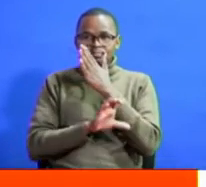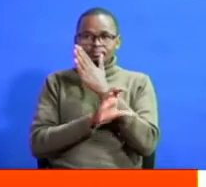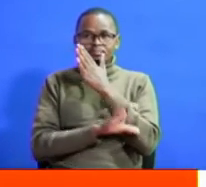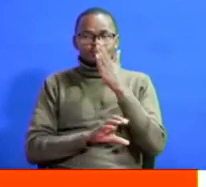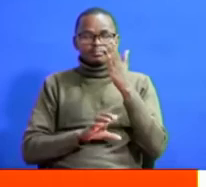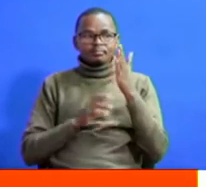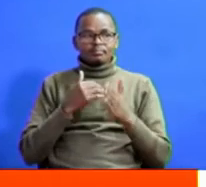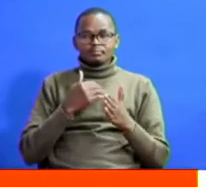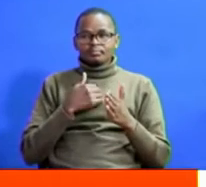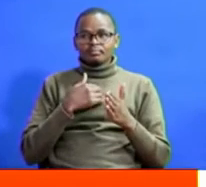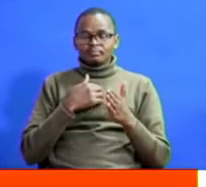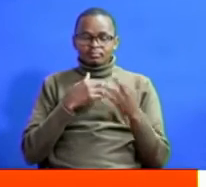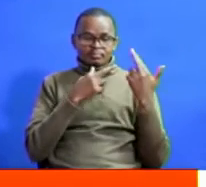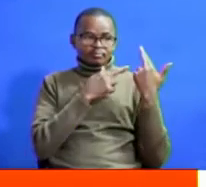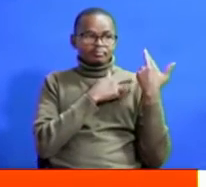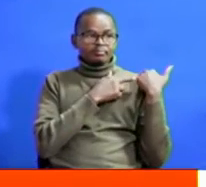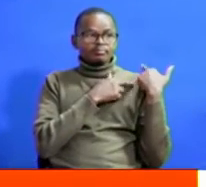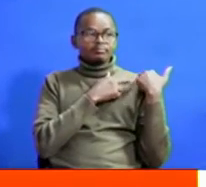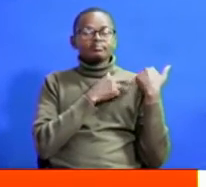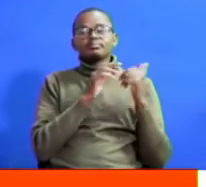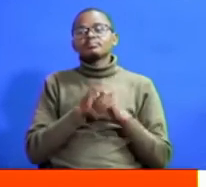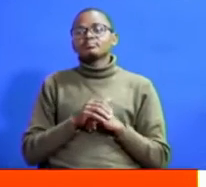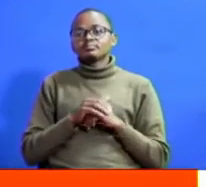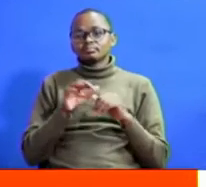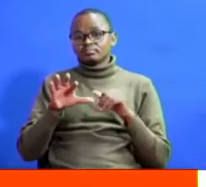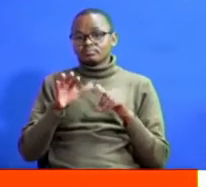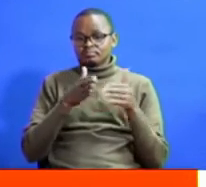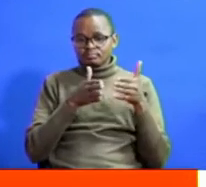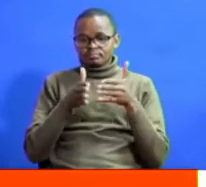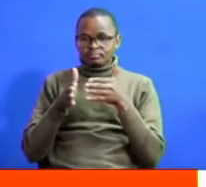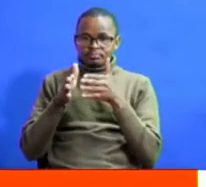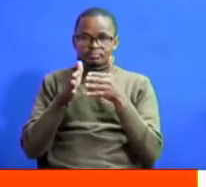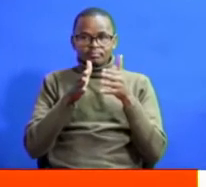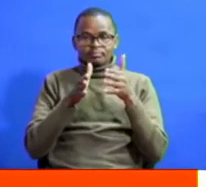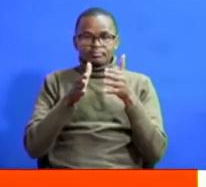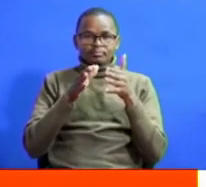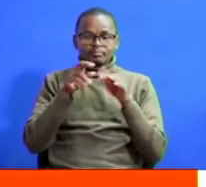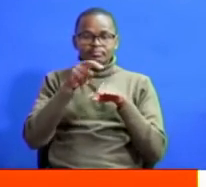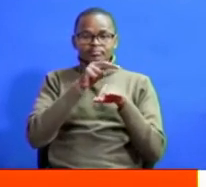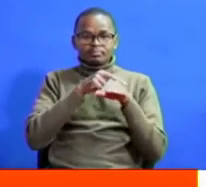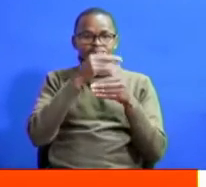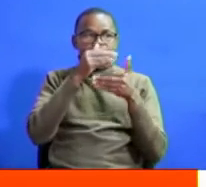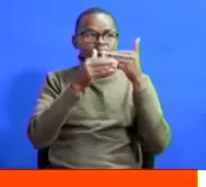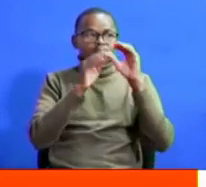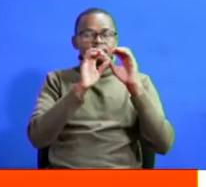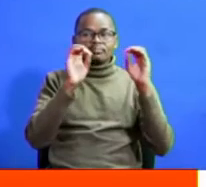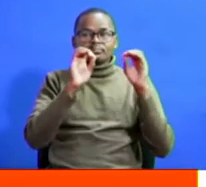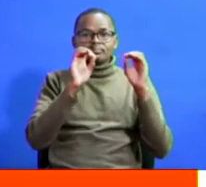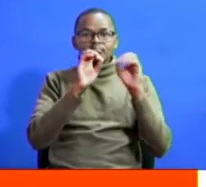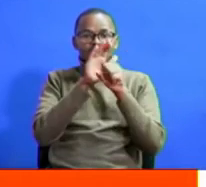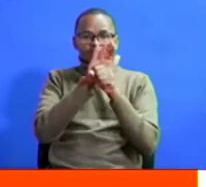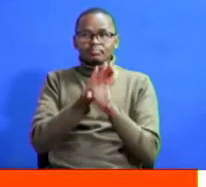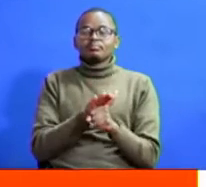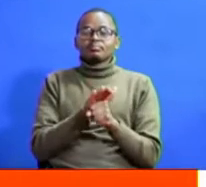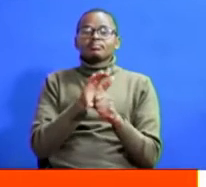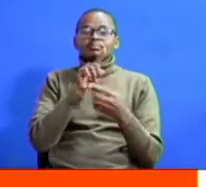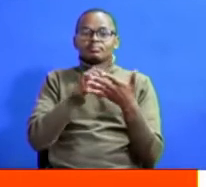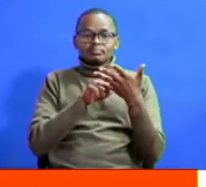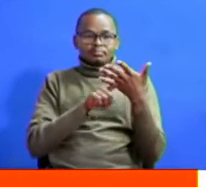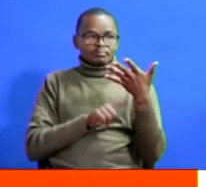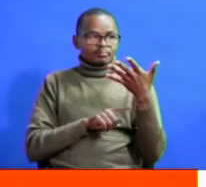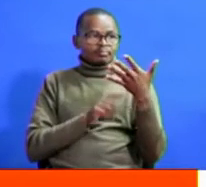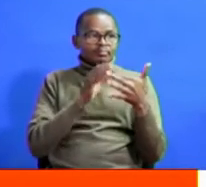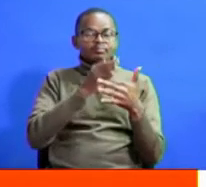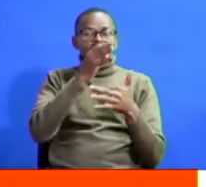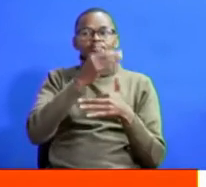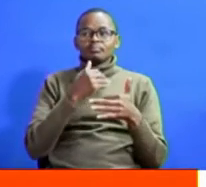a role to take part in nation building, and nobody should actually dictate to what extent